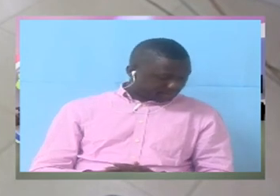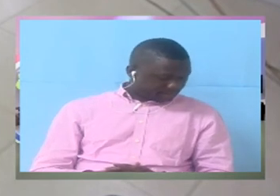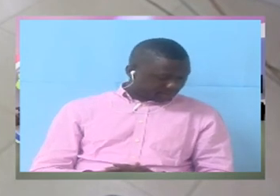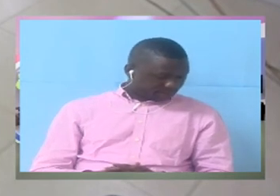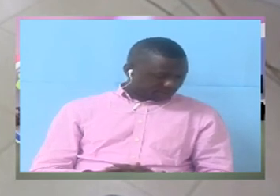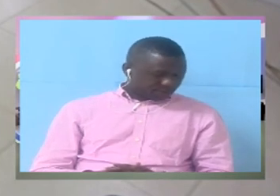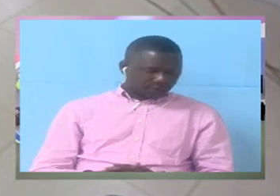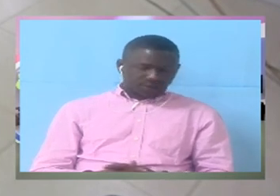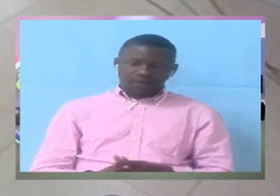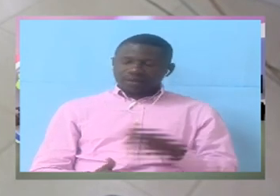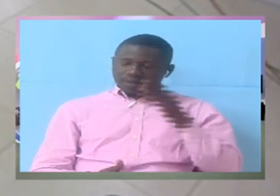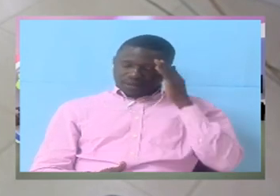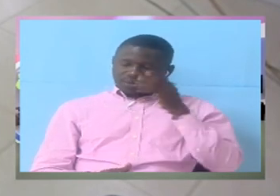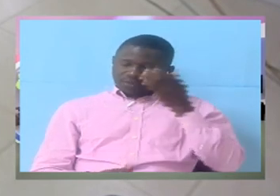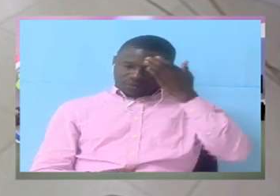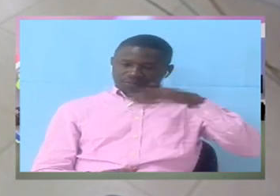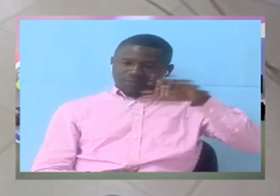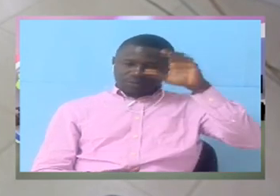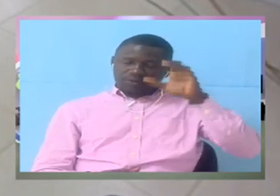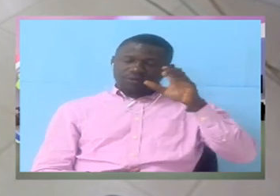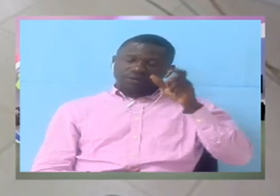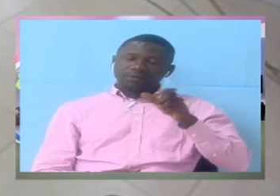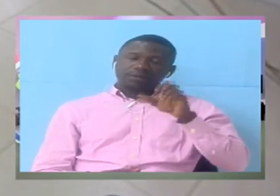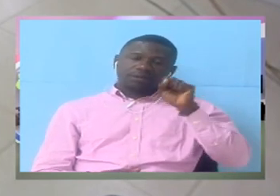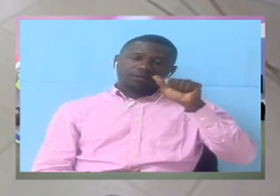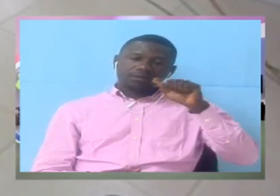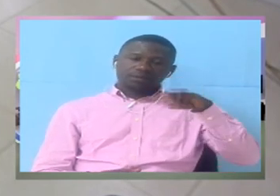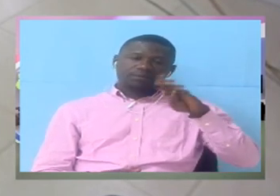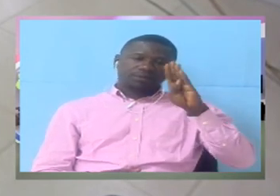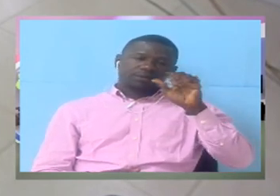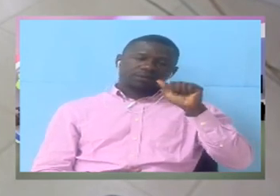Thank you. Commissioner Samba, you have the floor.